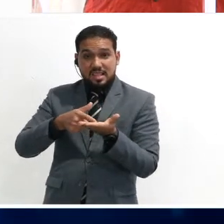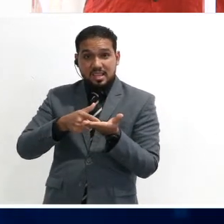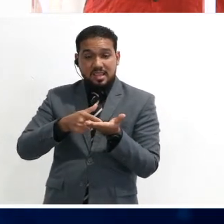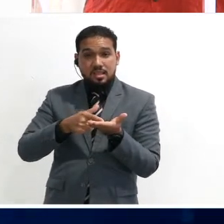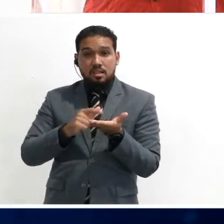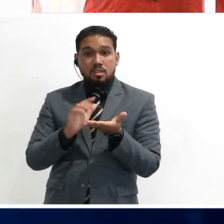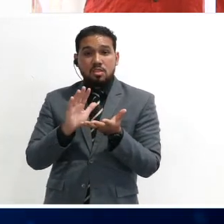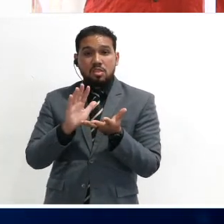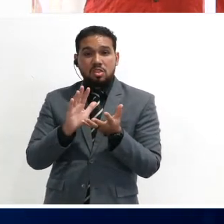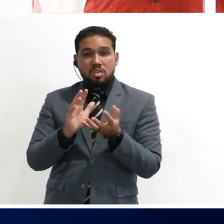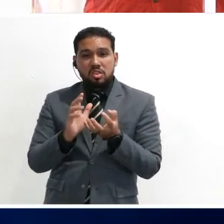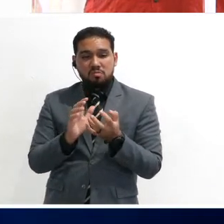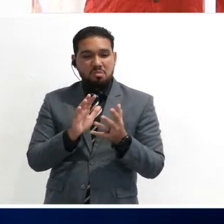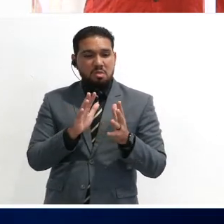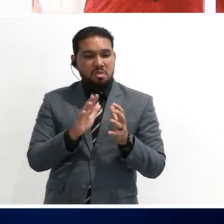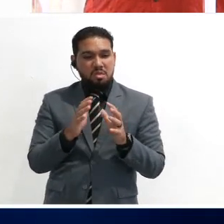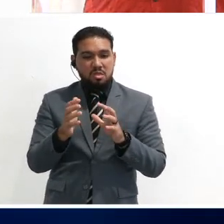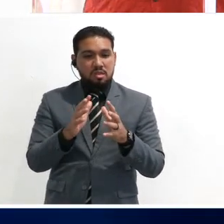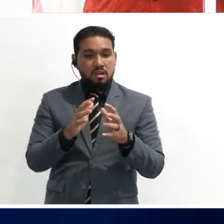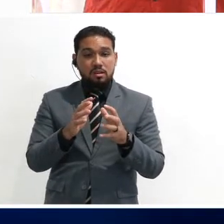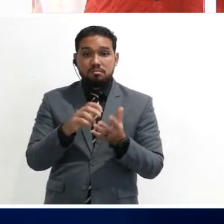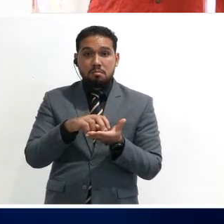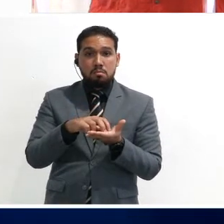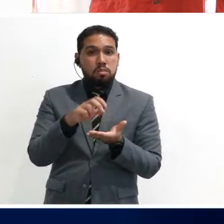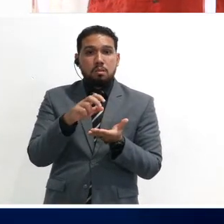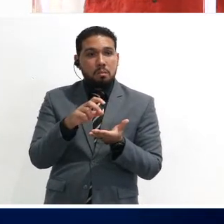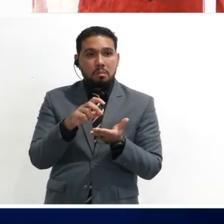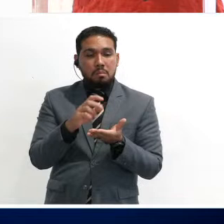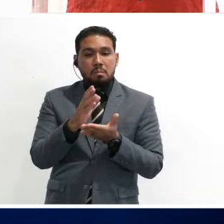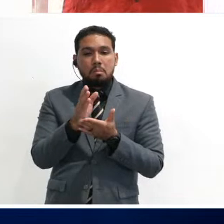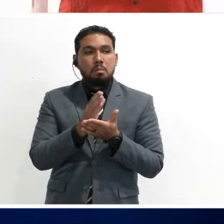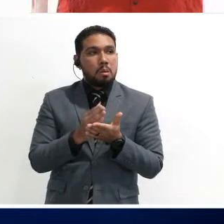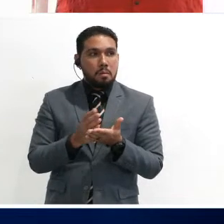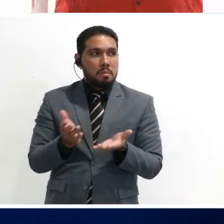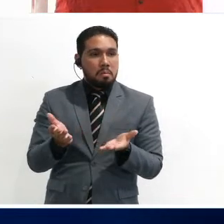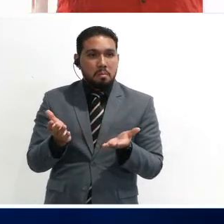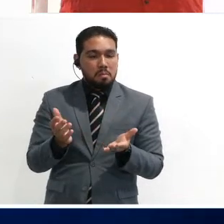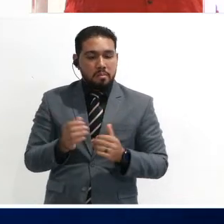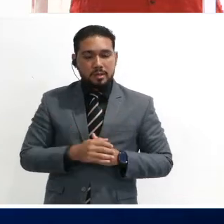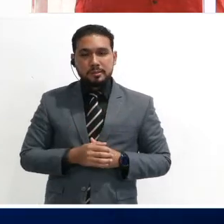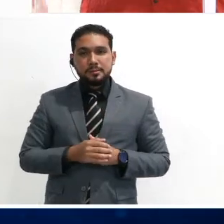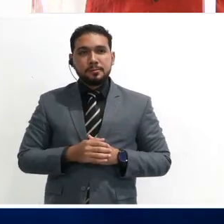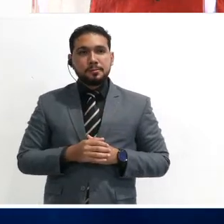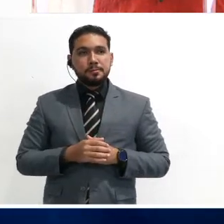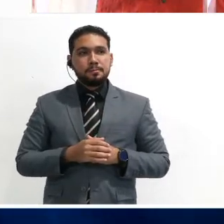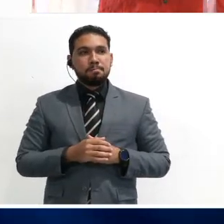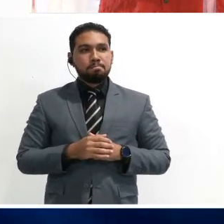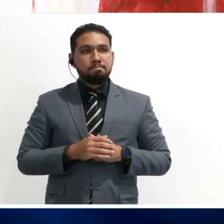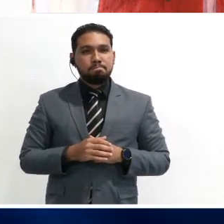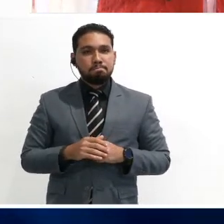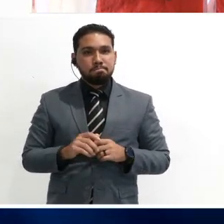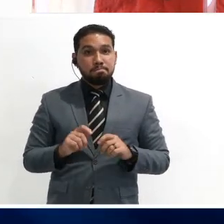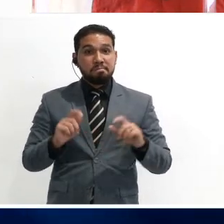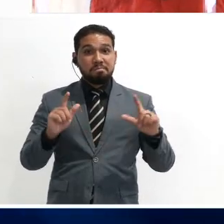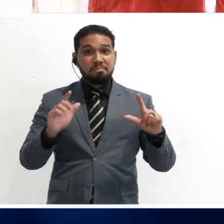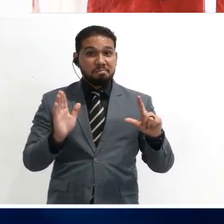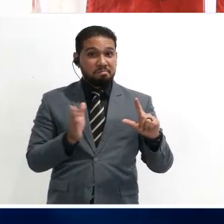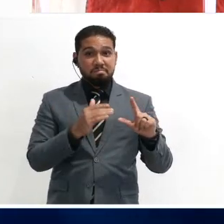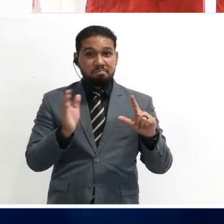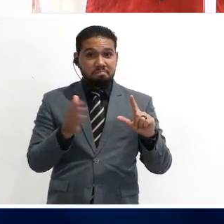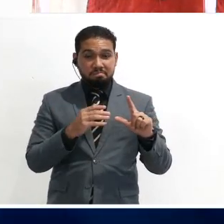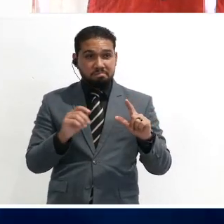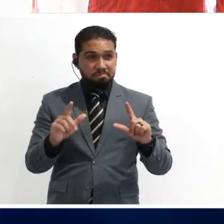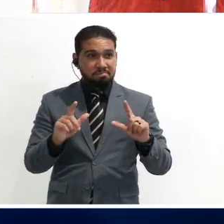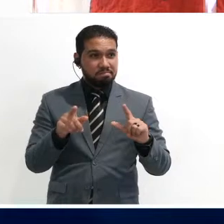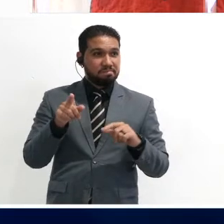Okay. I'm going to skip some of this detail. And we can look at this with computer